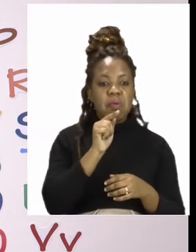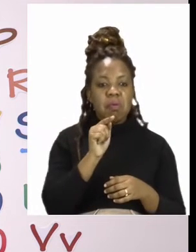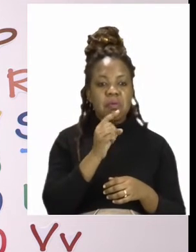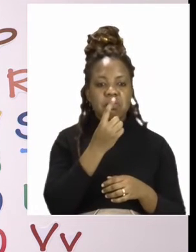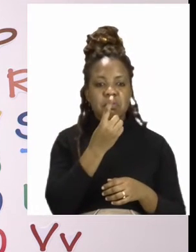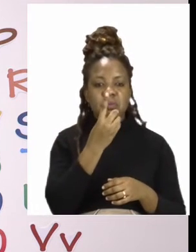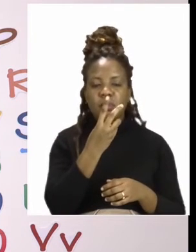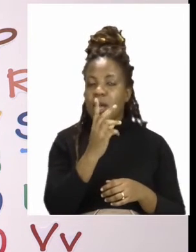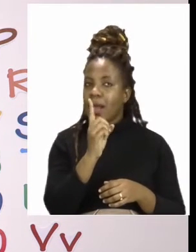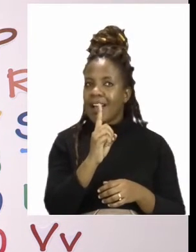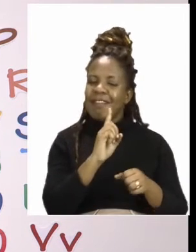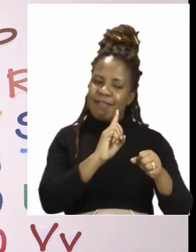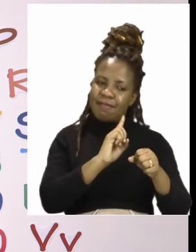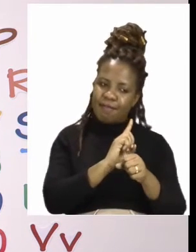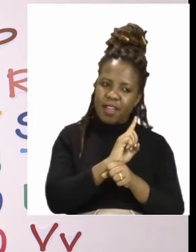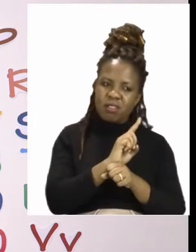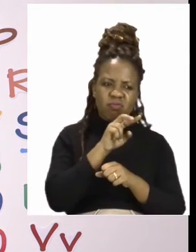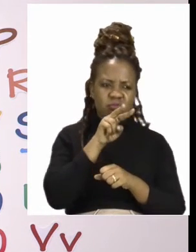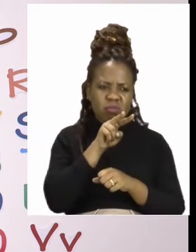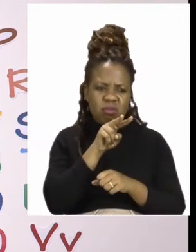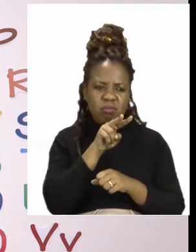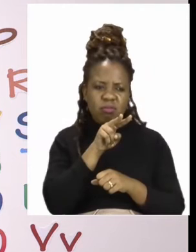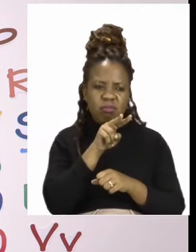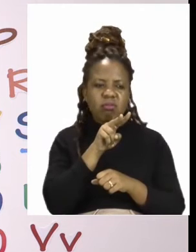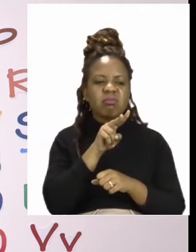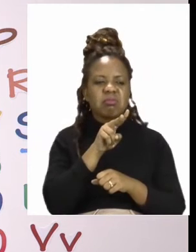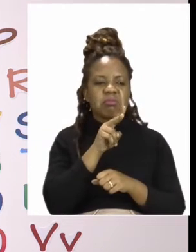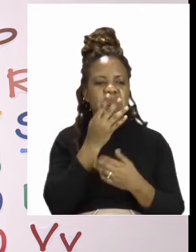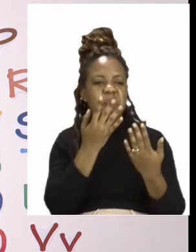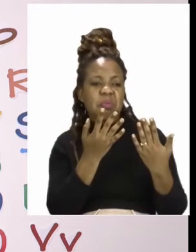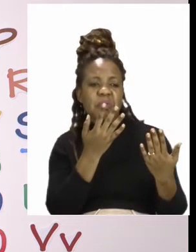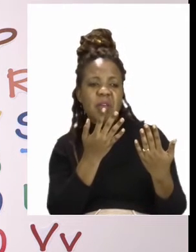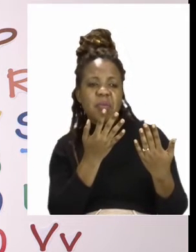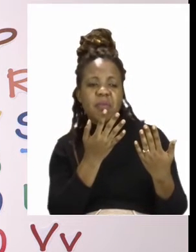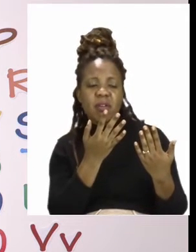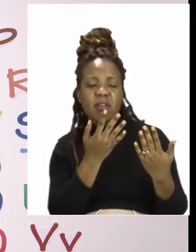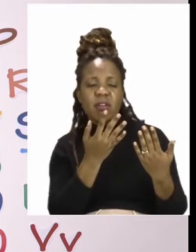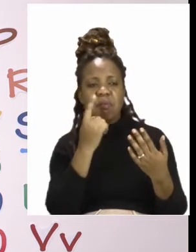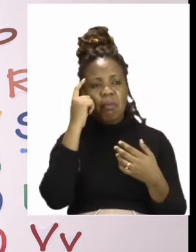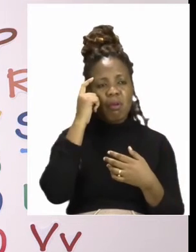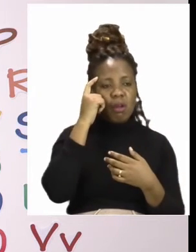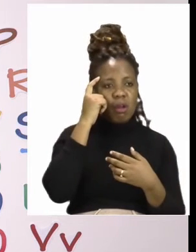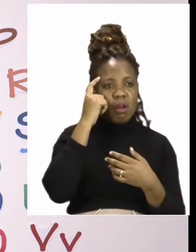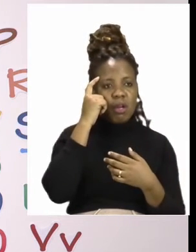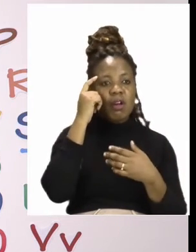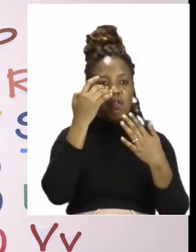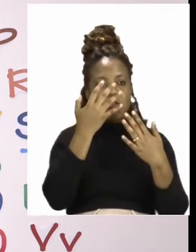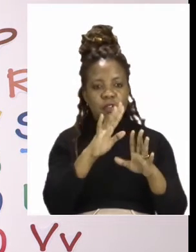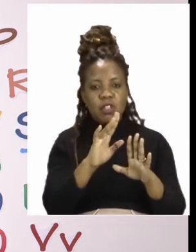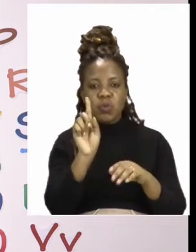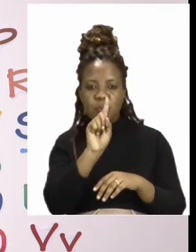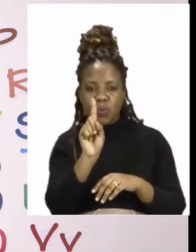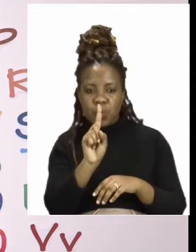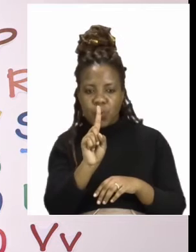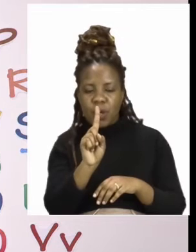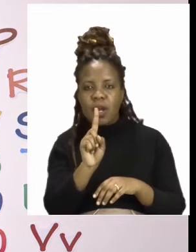need to first start by guessing and then counting. So I'm going to leave you